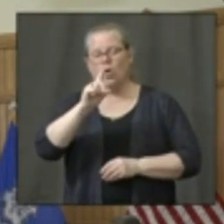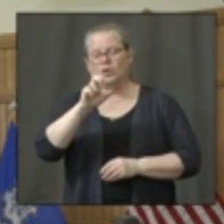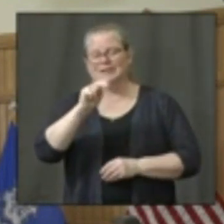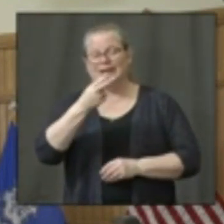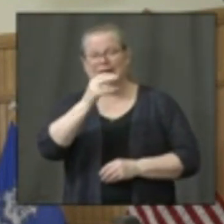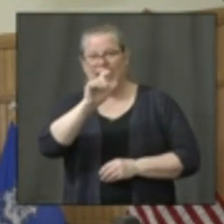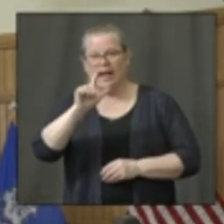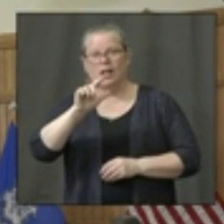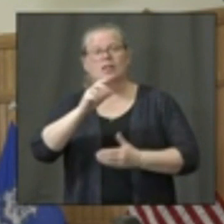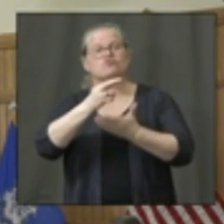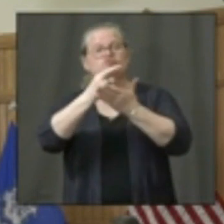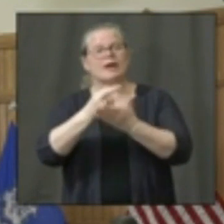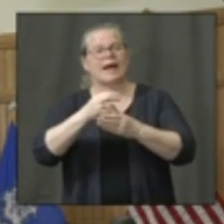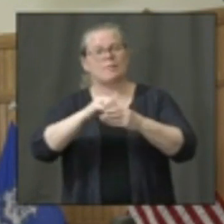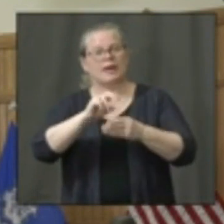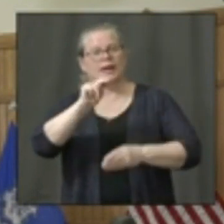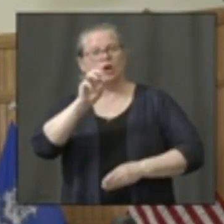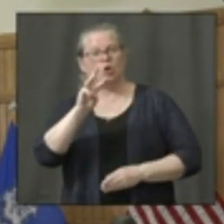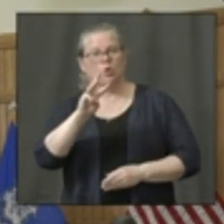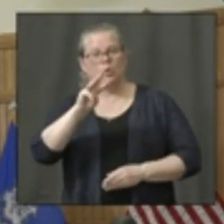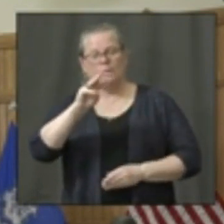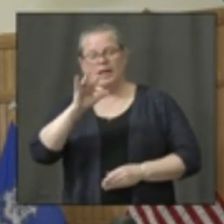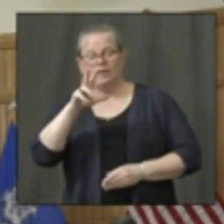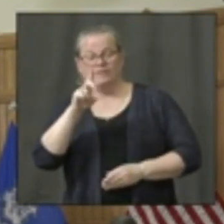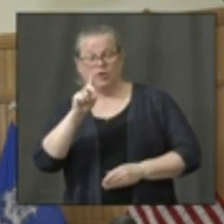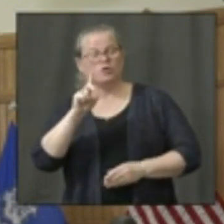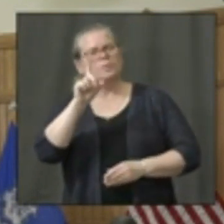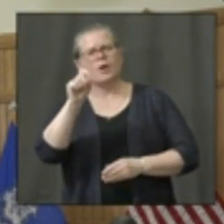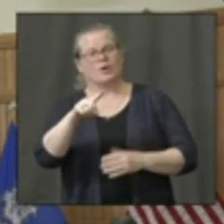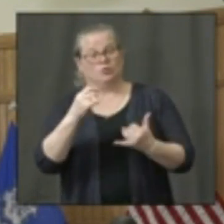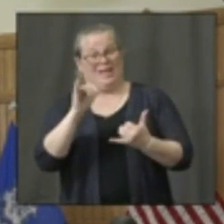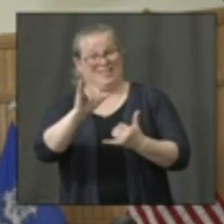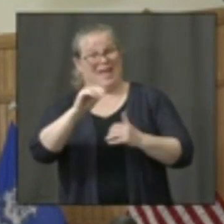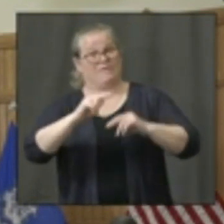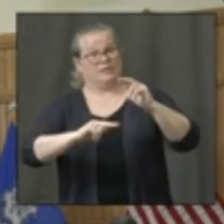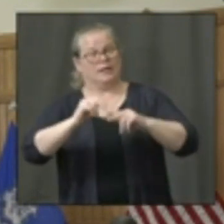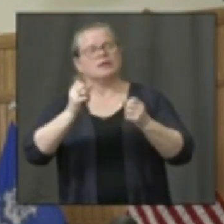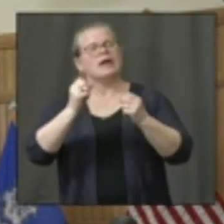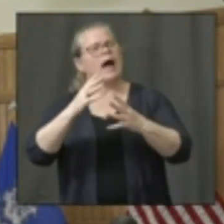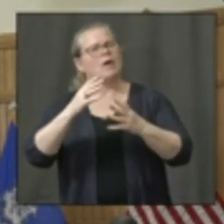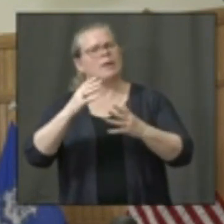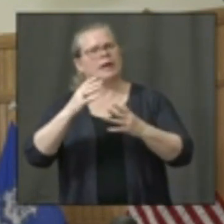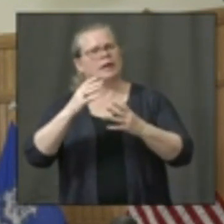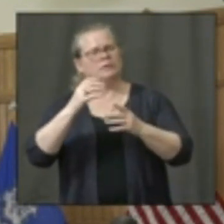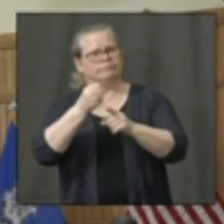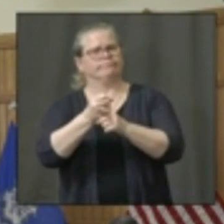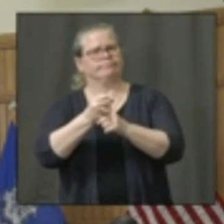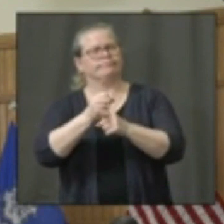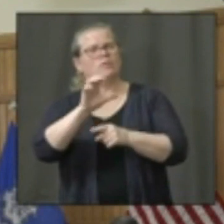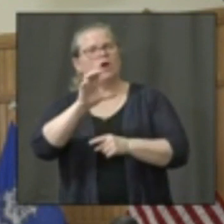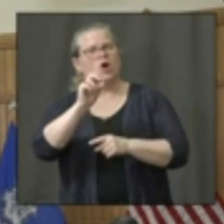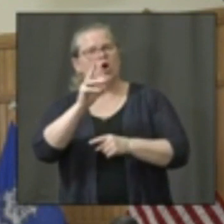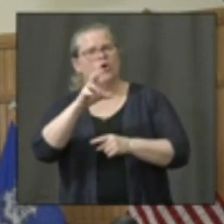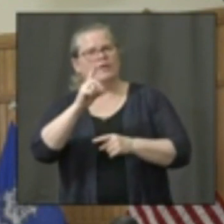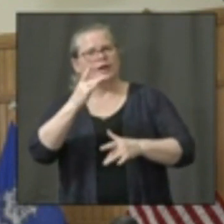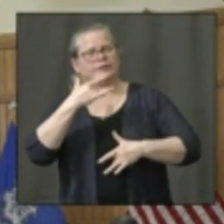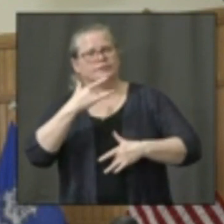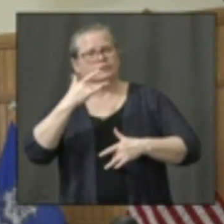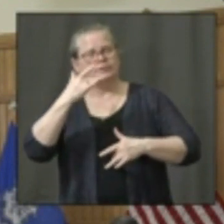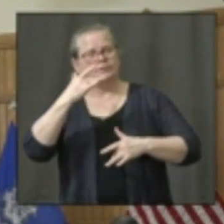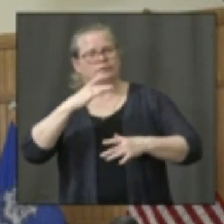many positive cases do we have at that facility? And second, DPH is telling us this case is